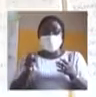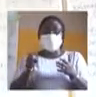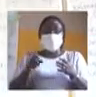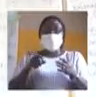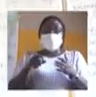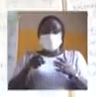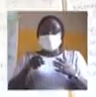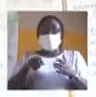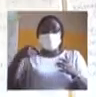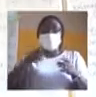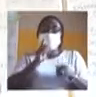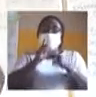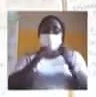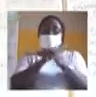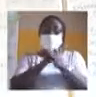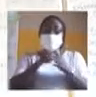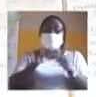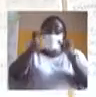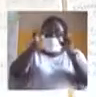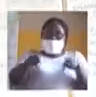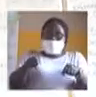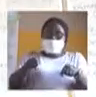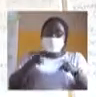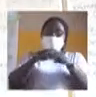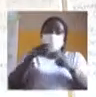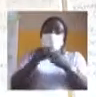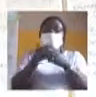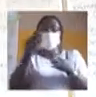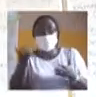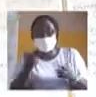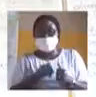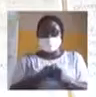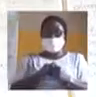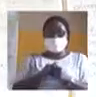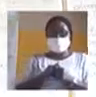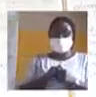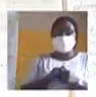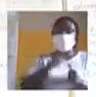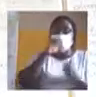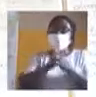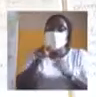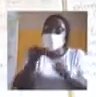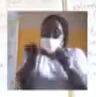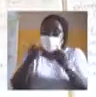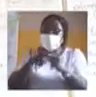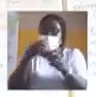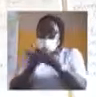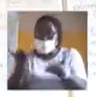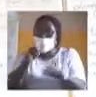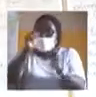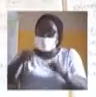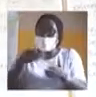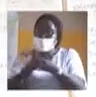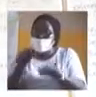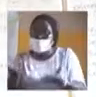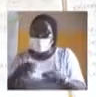buy. Not just willingness alone, you are willing and you can buy. When that comes about, we will now say a consumer